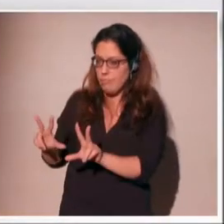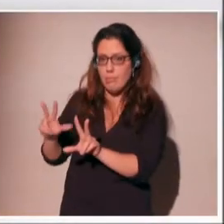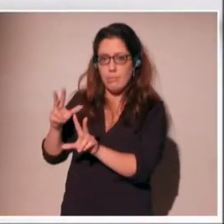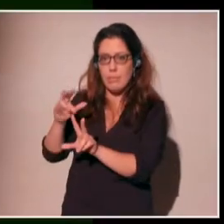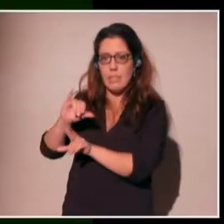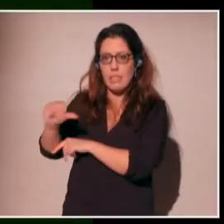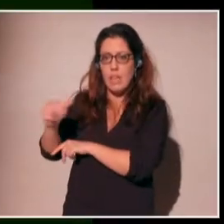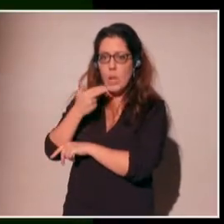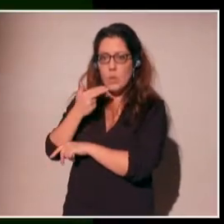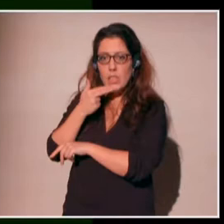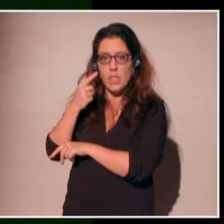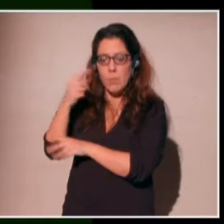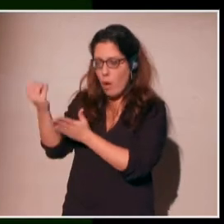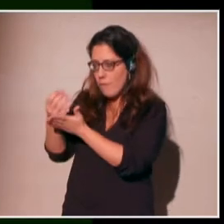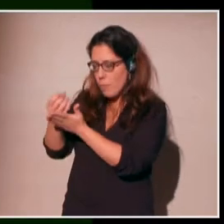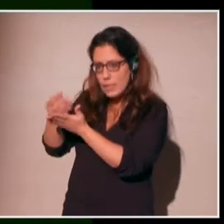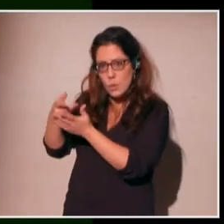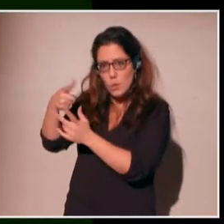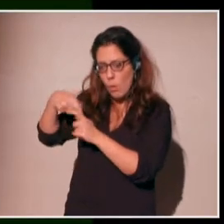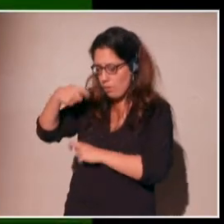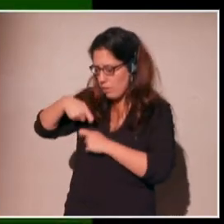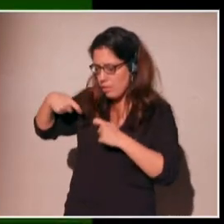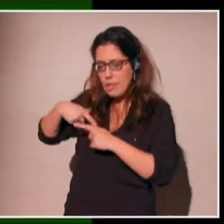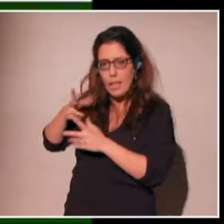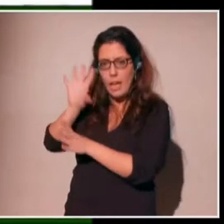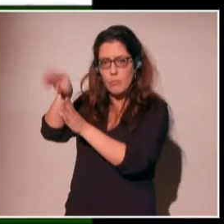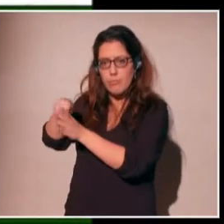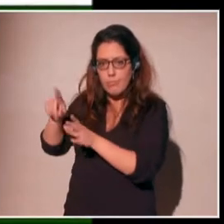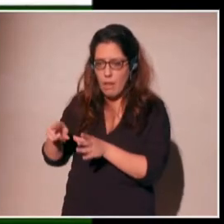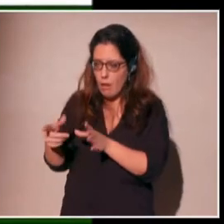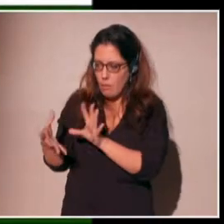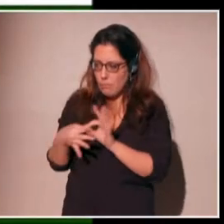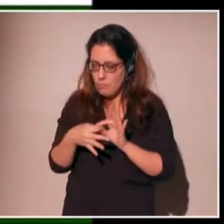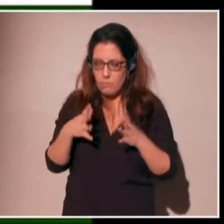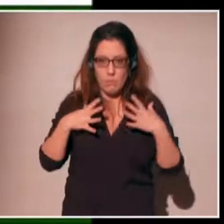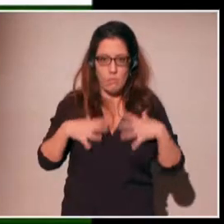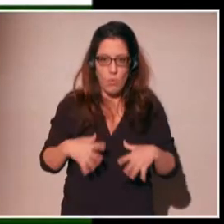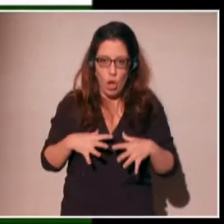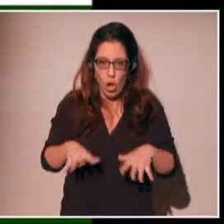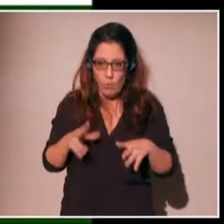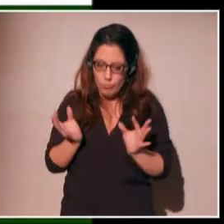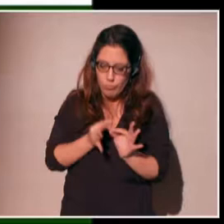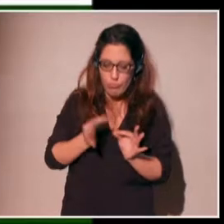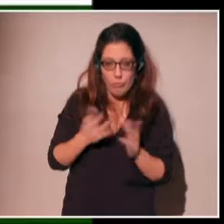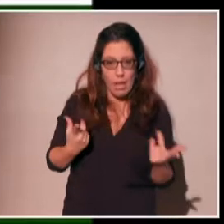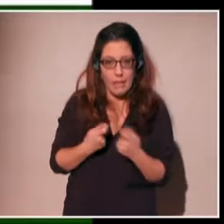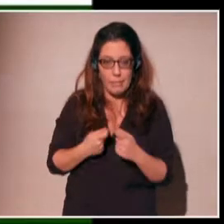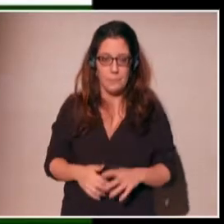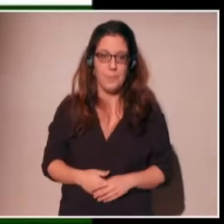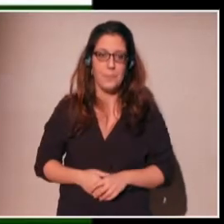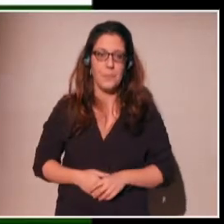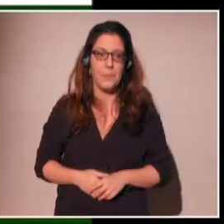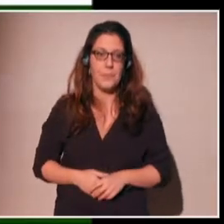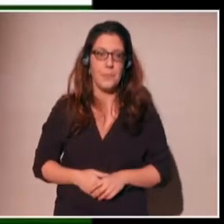morphology, while keeping all these characteristics. And here an example that we developed with biologists is if I want to model